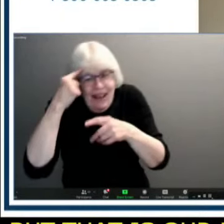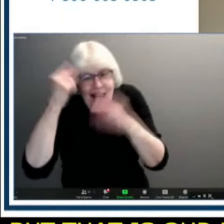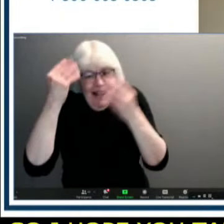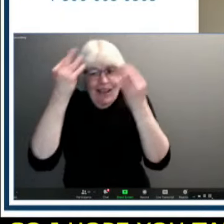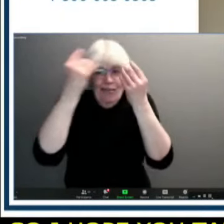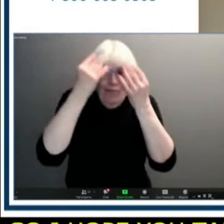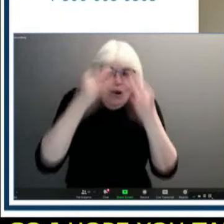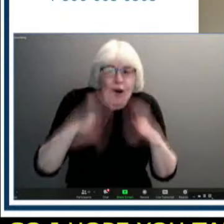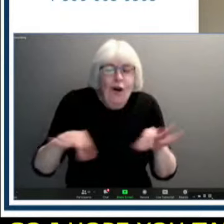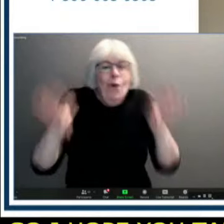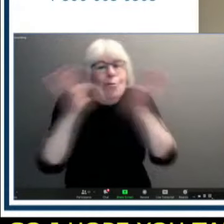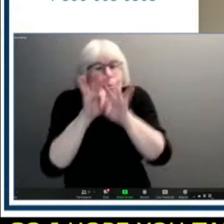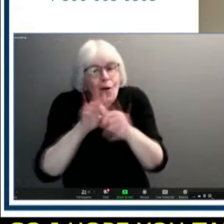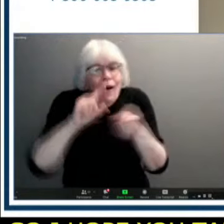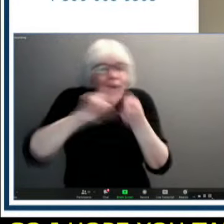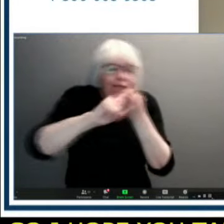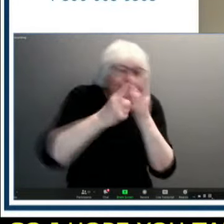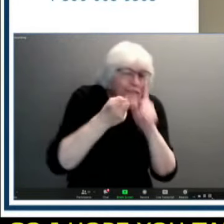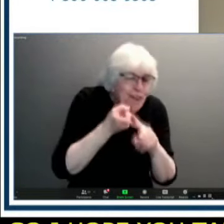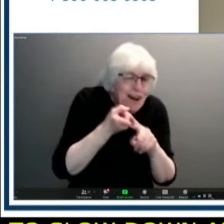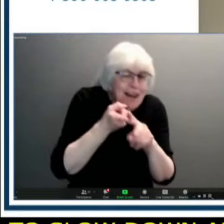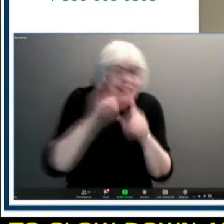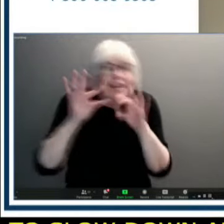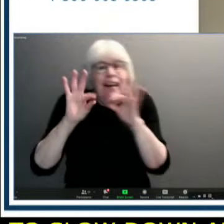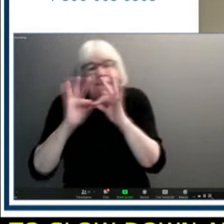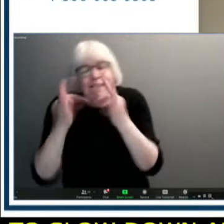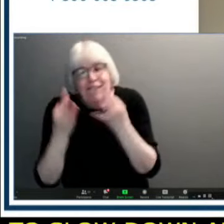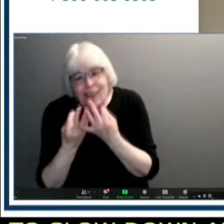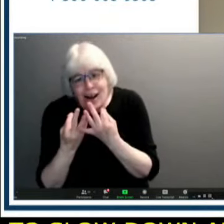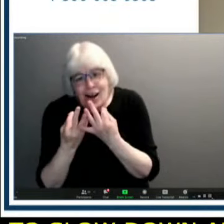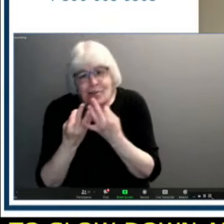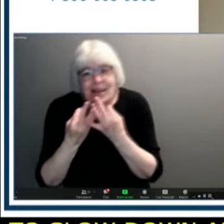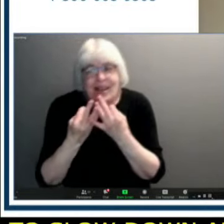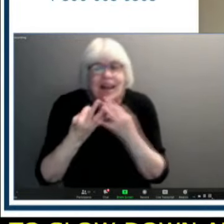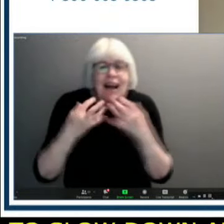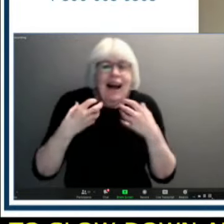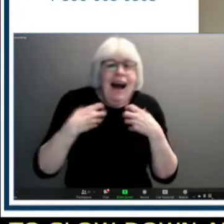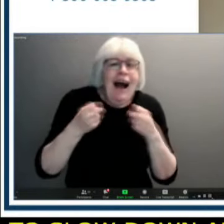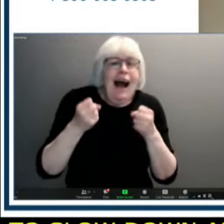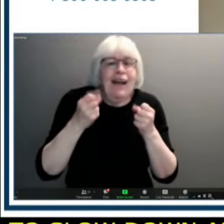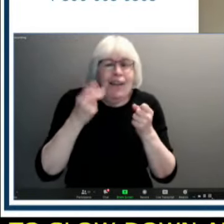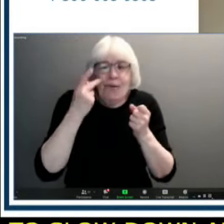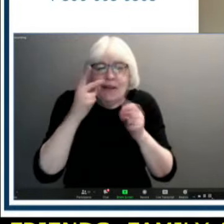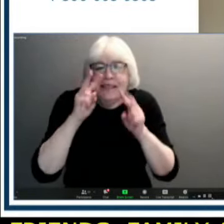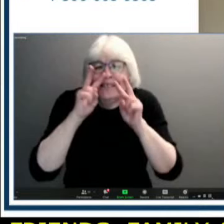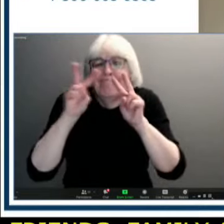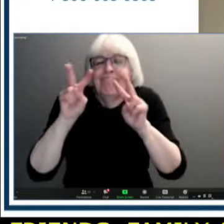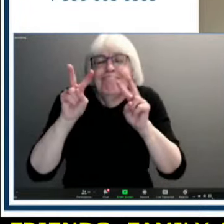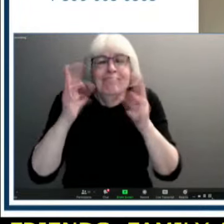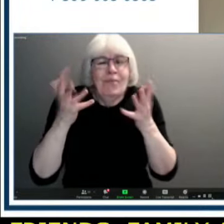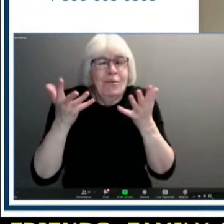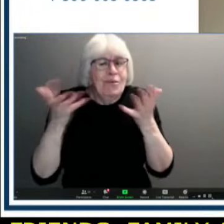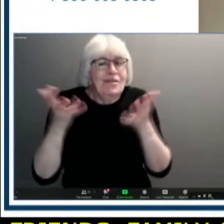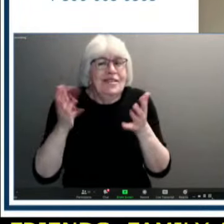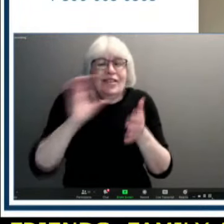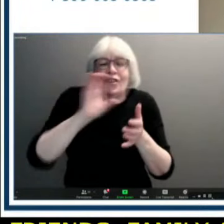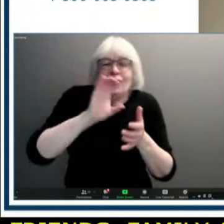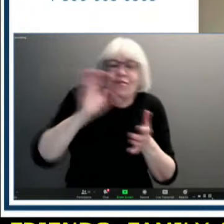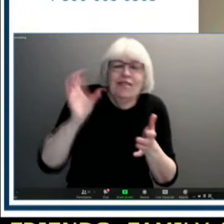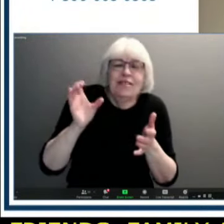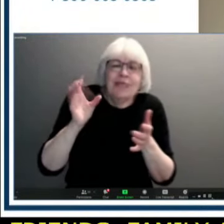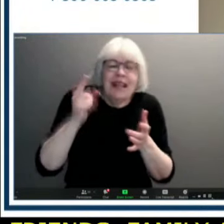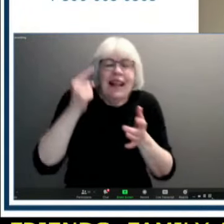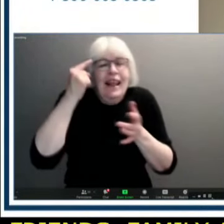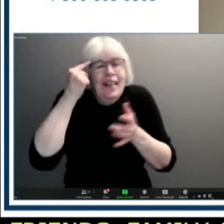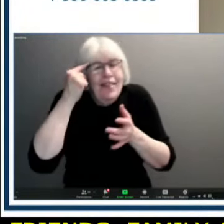health. Hope is fundamental to the true meaning of Christmas, and so I ask all Nova Scotians of all faiths and